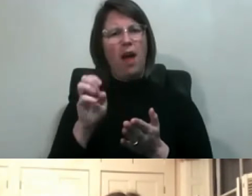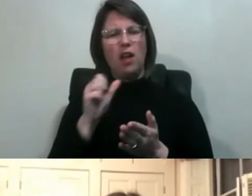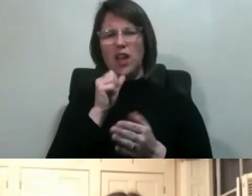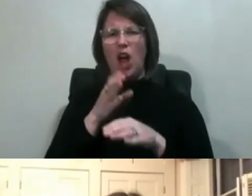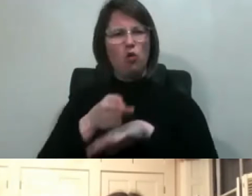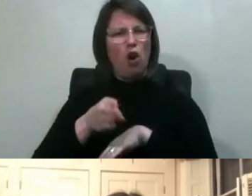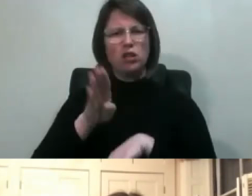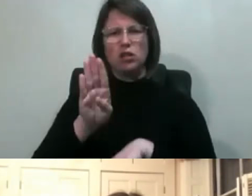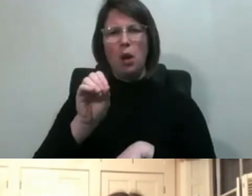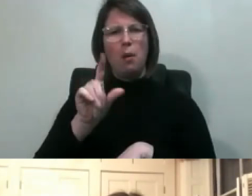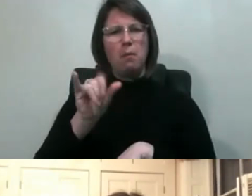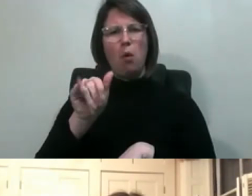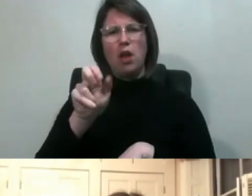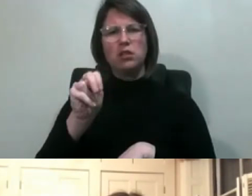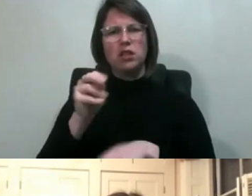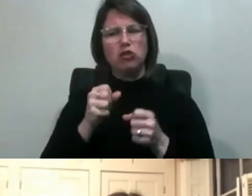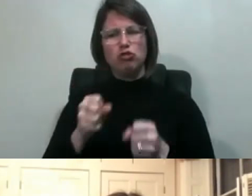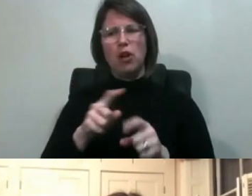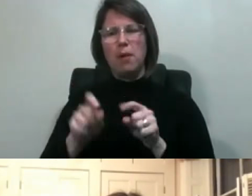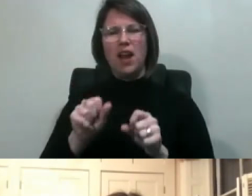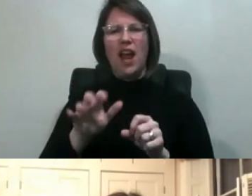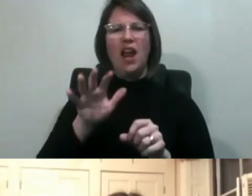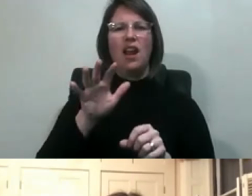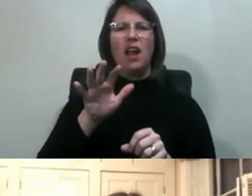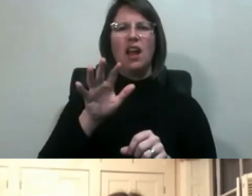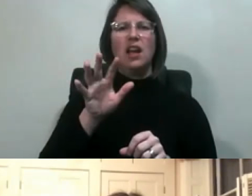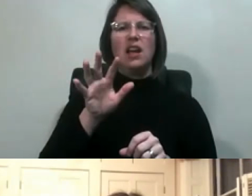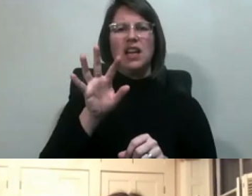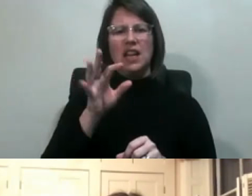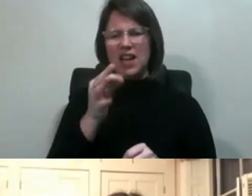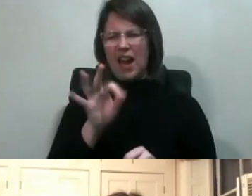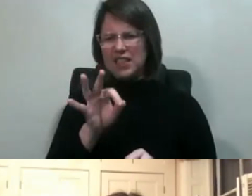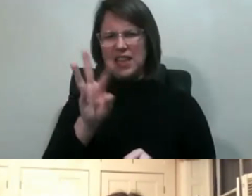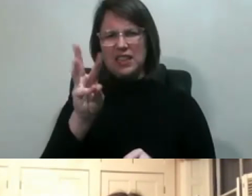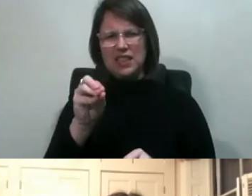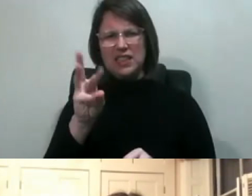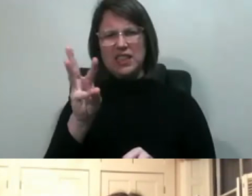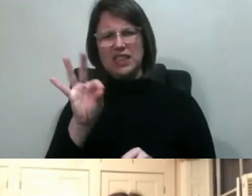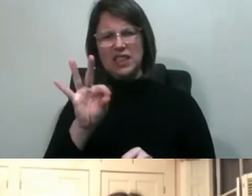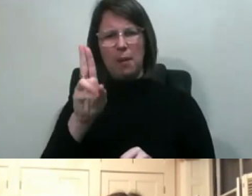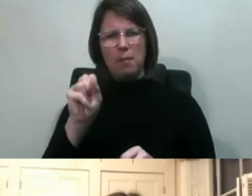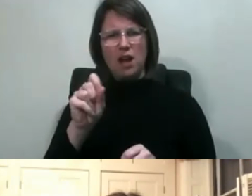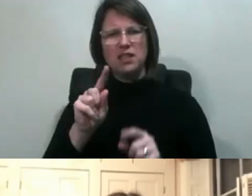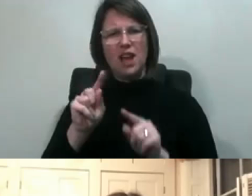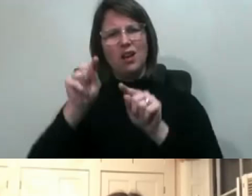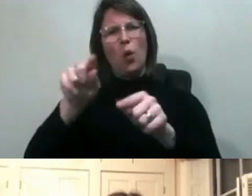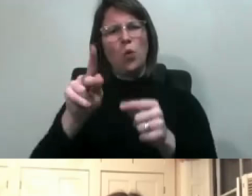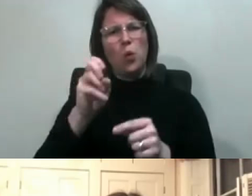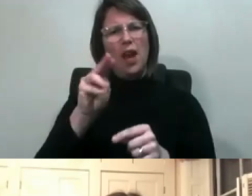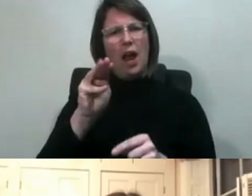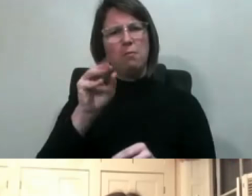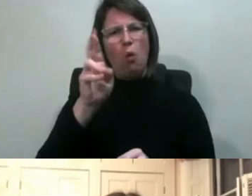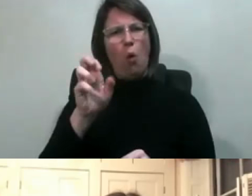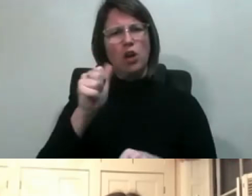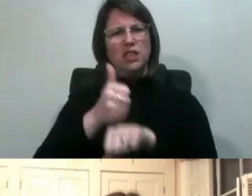get to the 8, 19, 60, and 65 buses that feed into Kenmore Station and connect to the Green Line. So that's